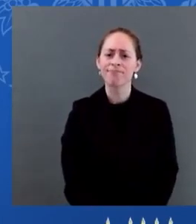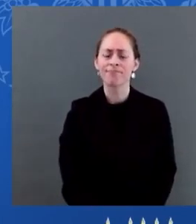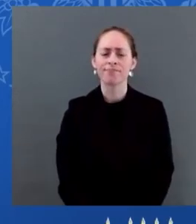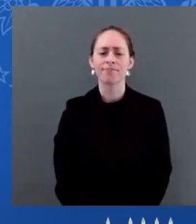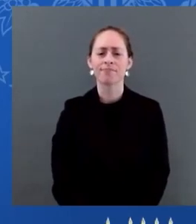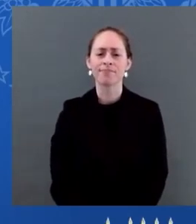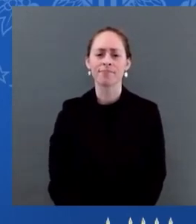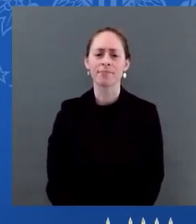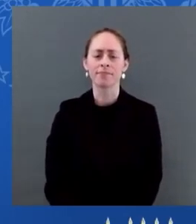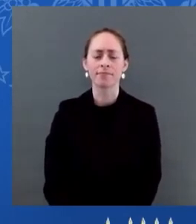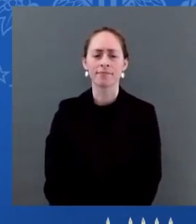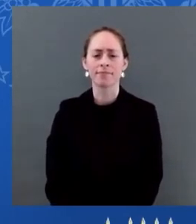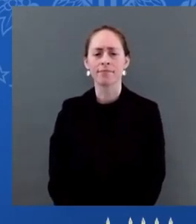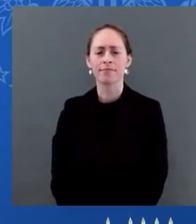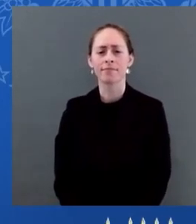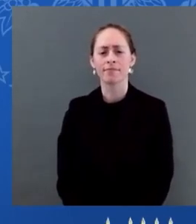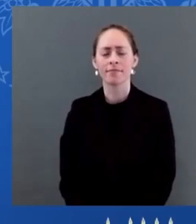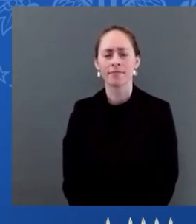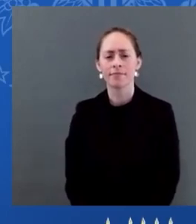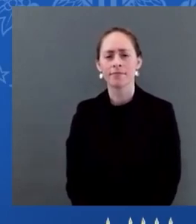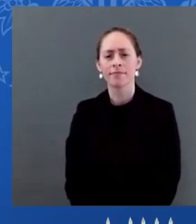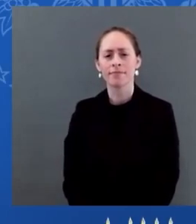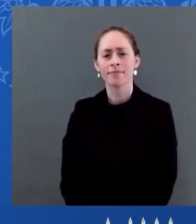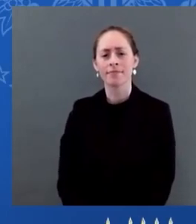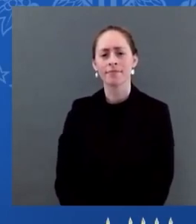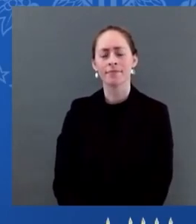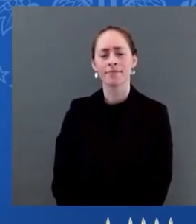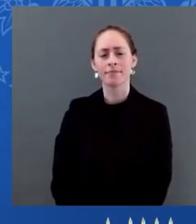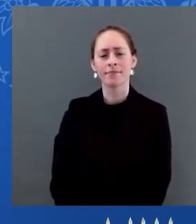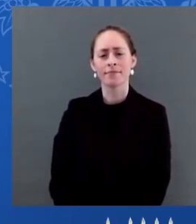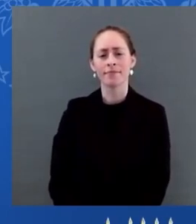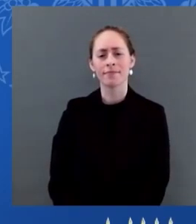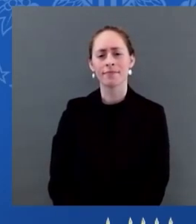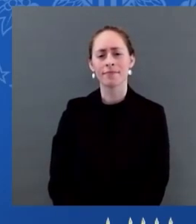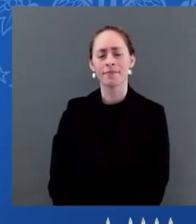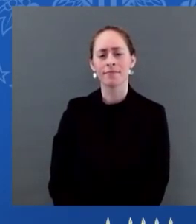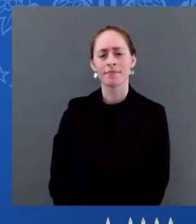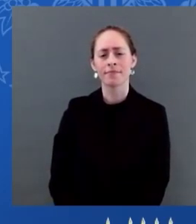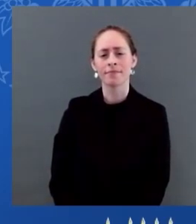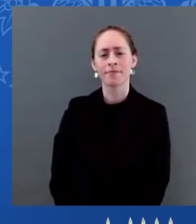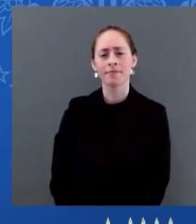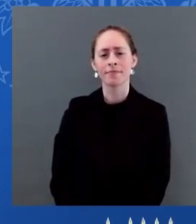Lipset, to our special envoy and Menorah